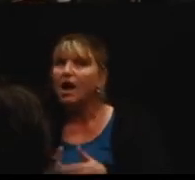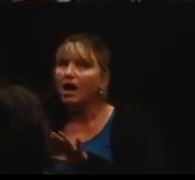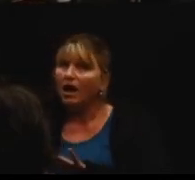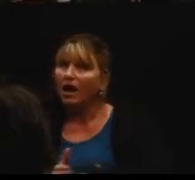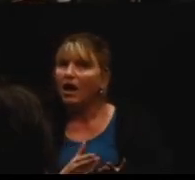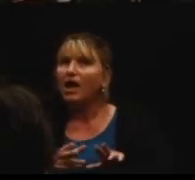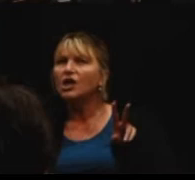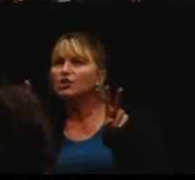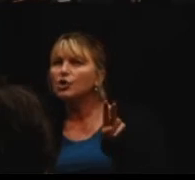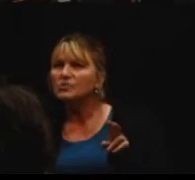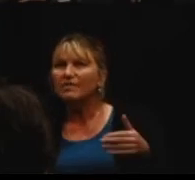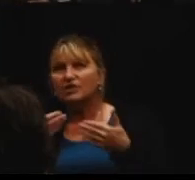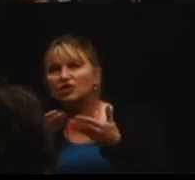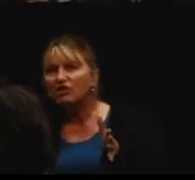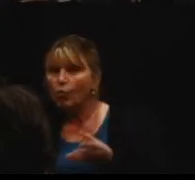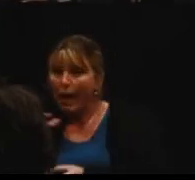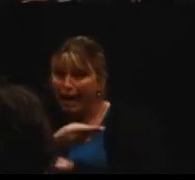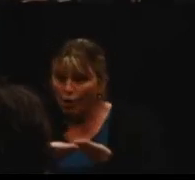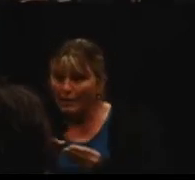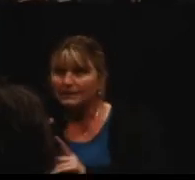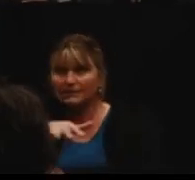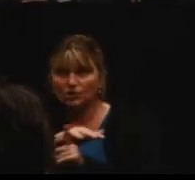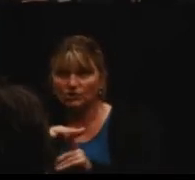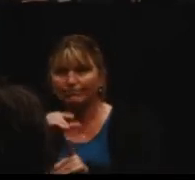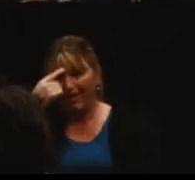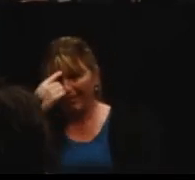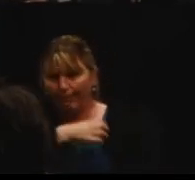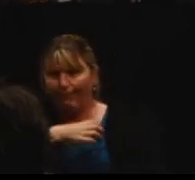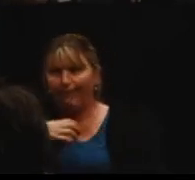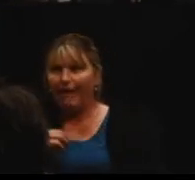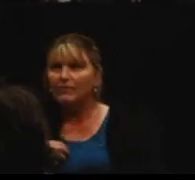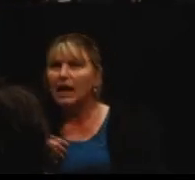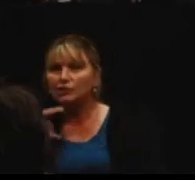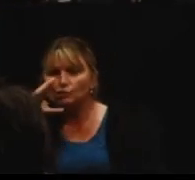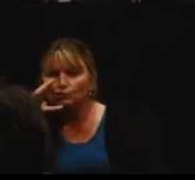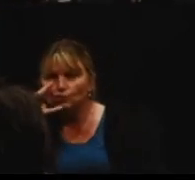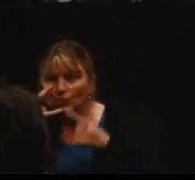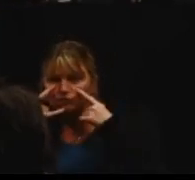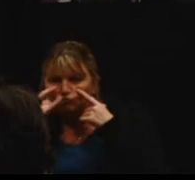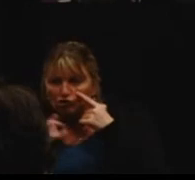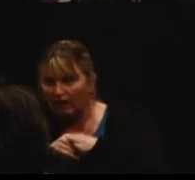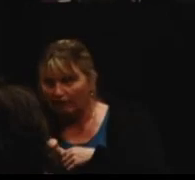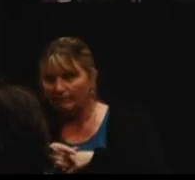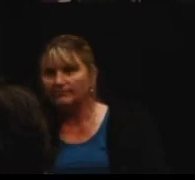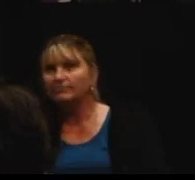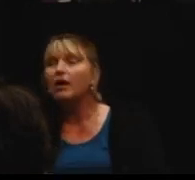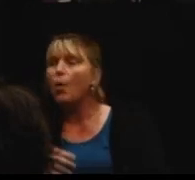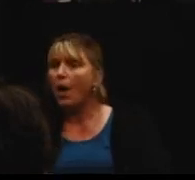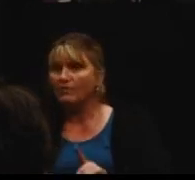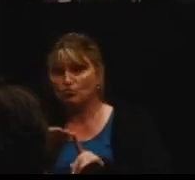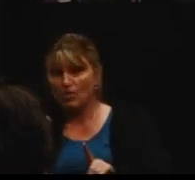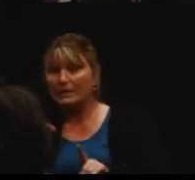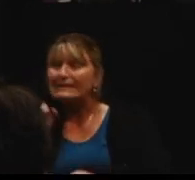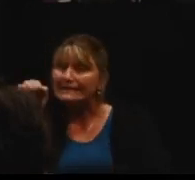general economic situation, I think the government needs to do a stock take. I think there needs to be a recognition that